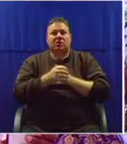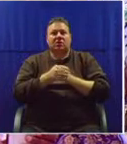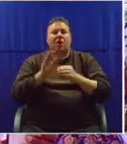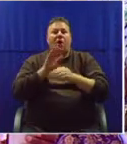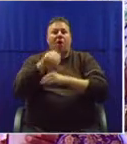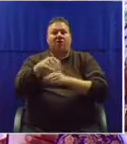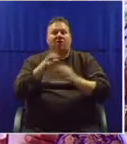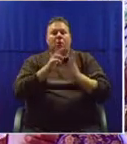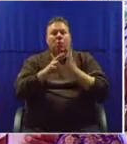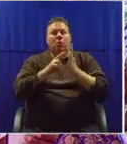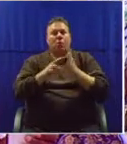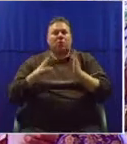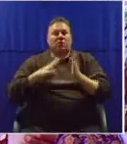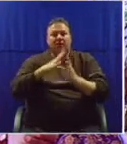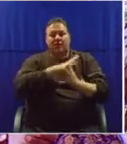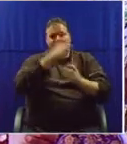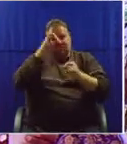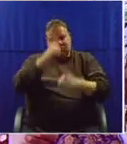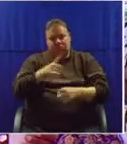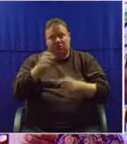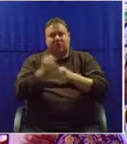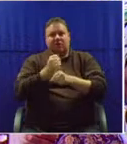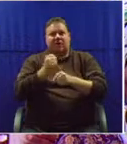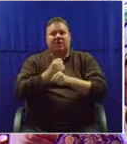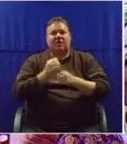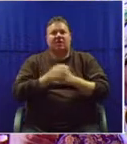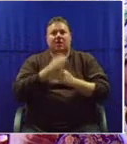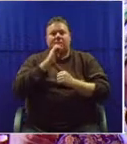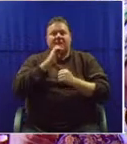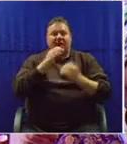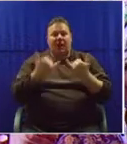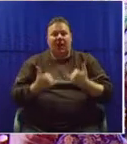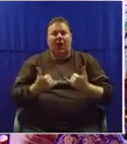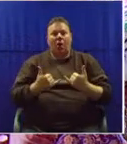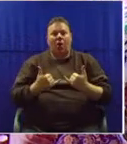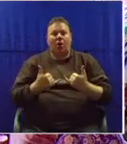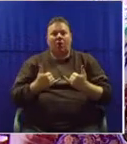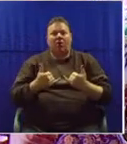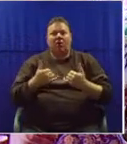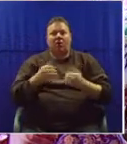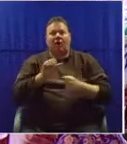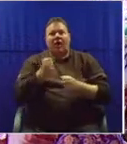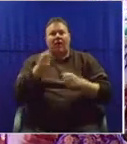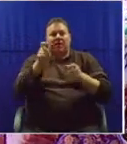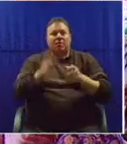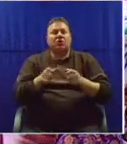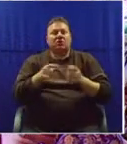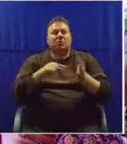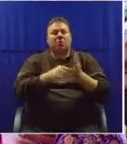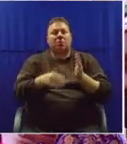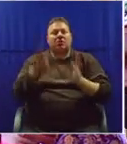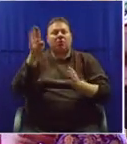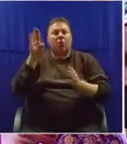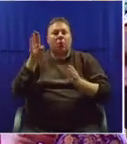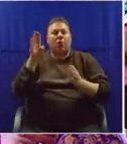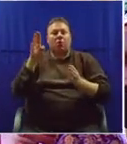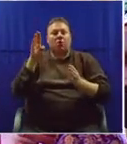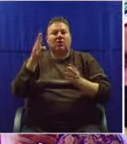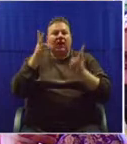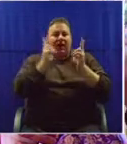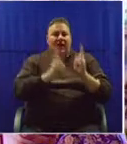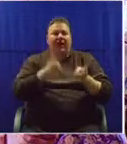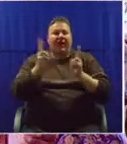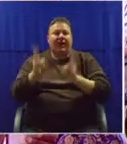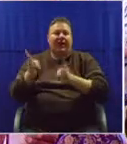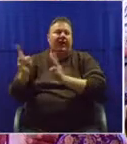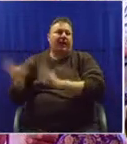rules committee, meaning that no other member during this proceeding can stand on that point of order, and that immediately you can